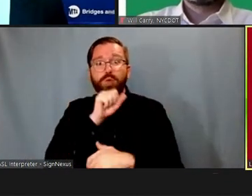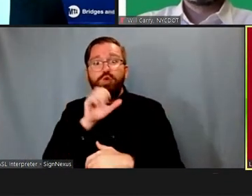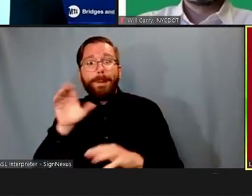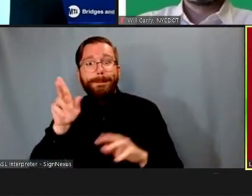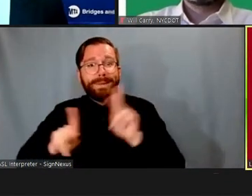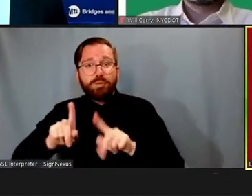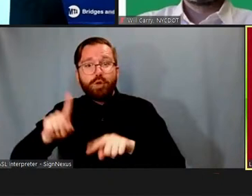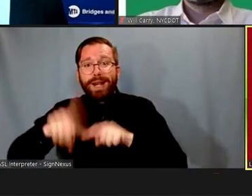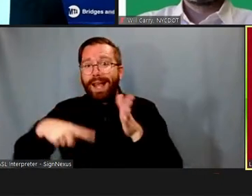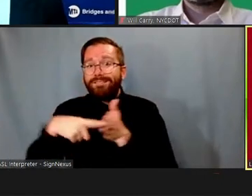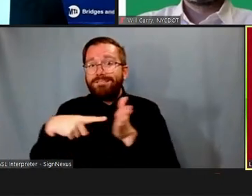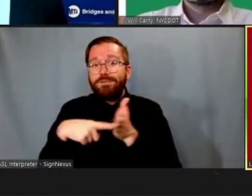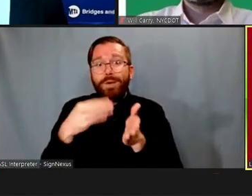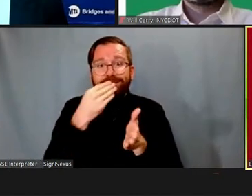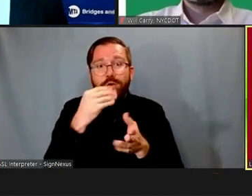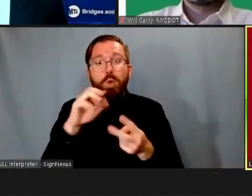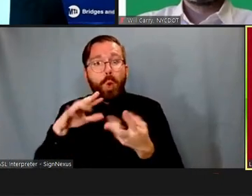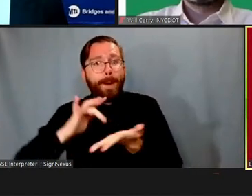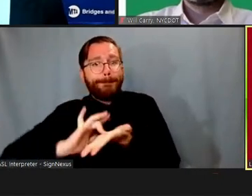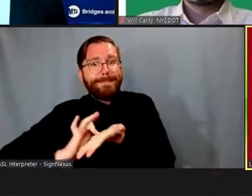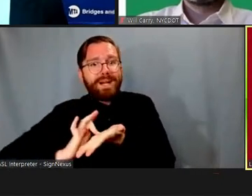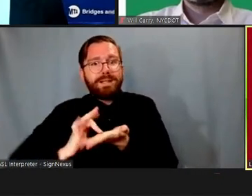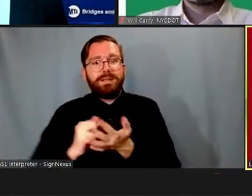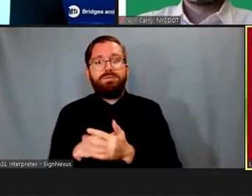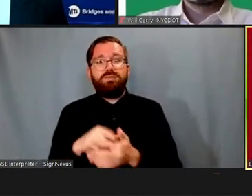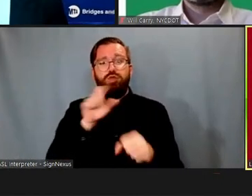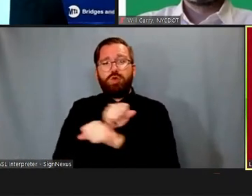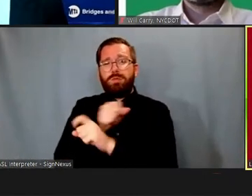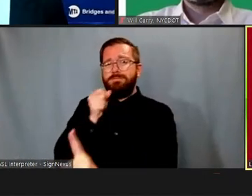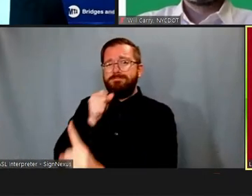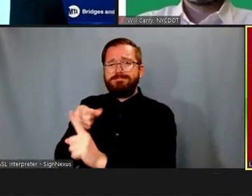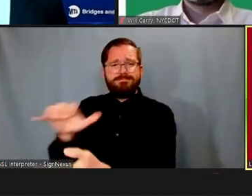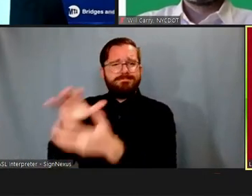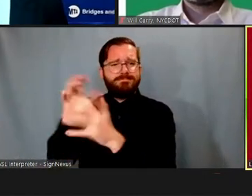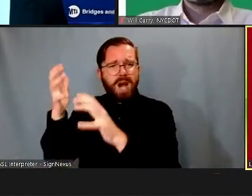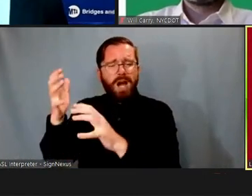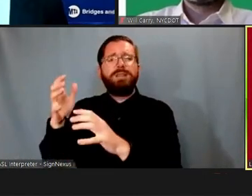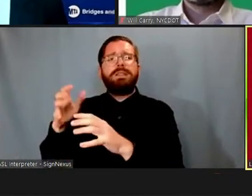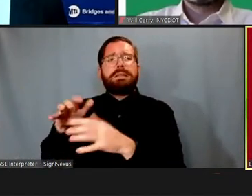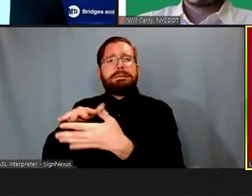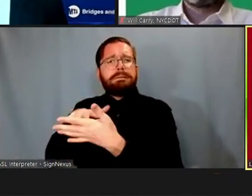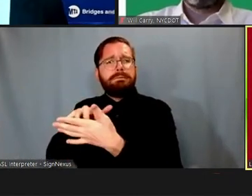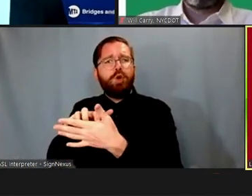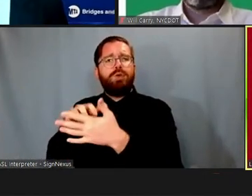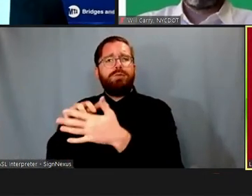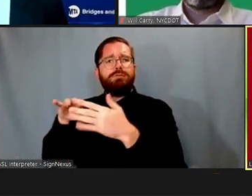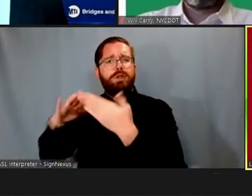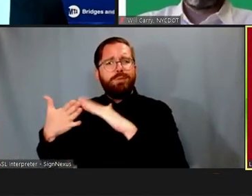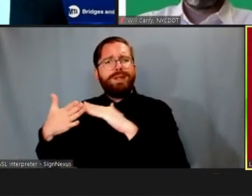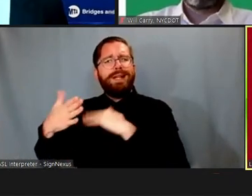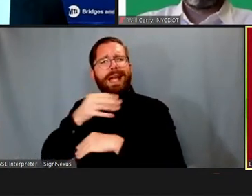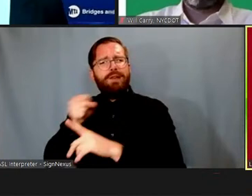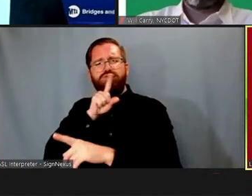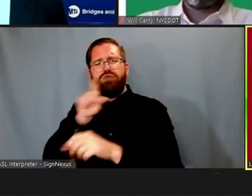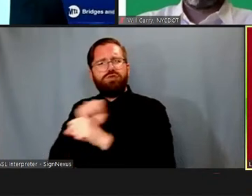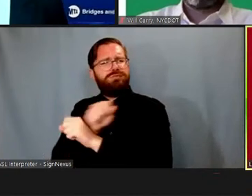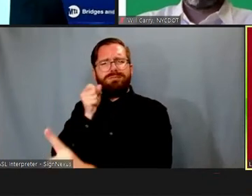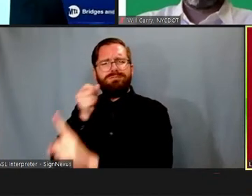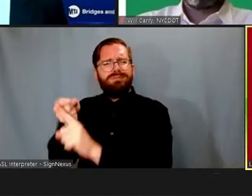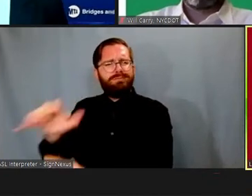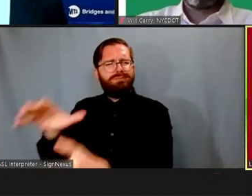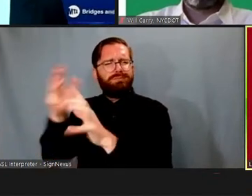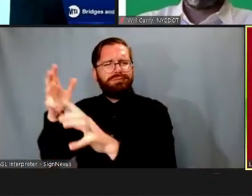medicine your plan harms the vulnerable community and causes economic hardship for the elderly you must exclude the physically